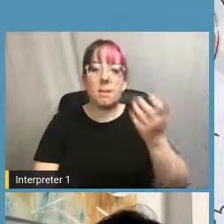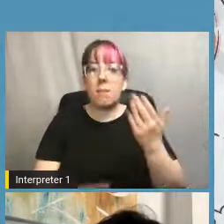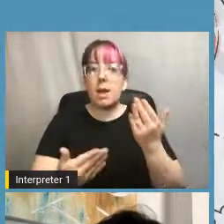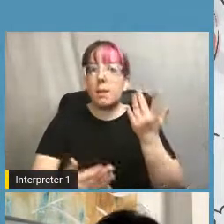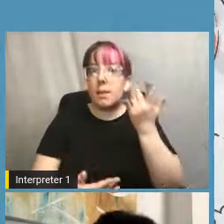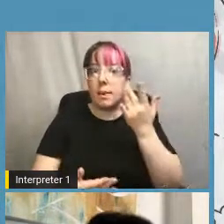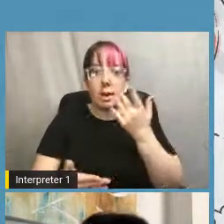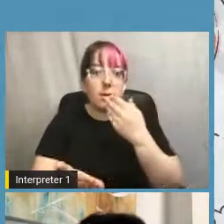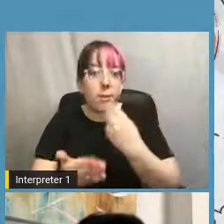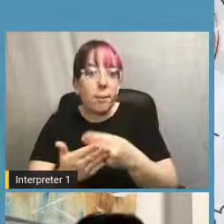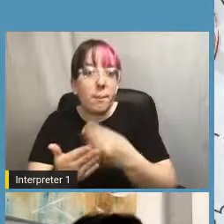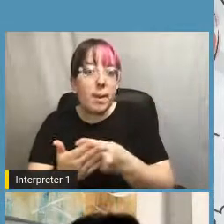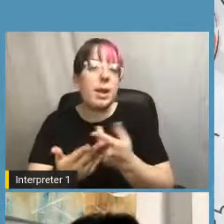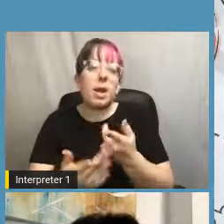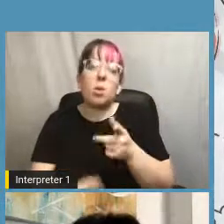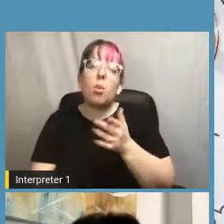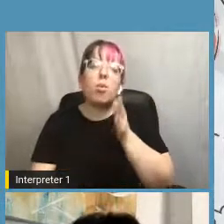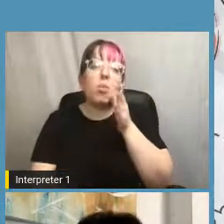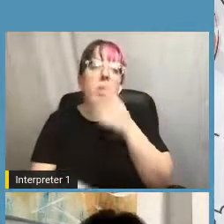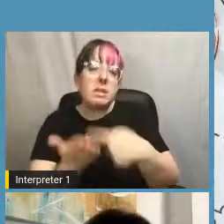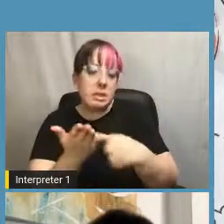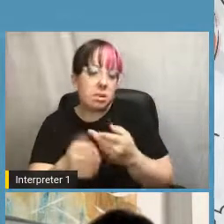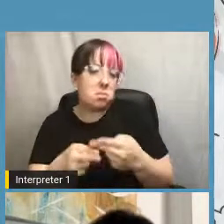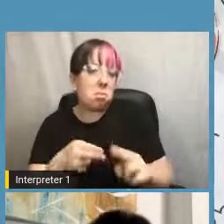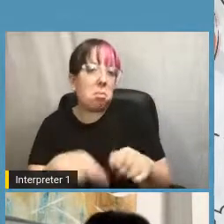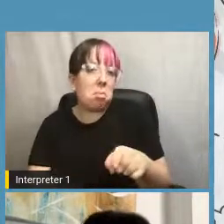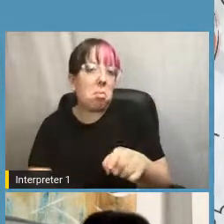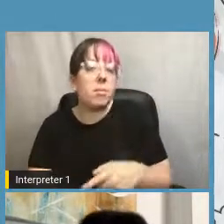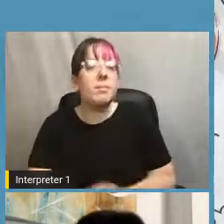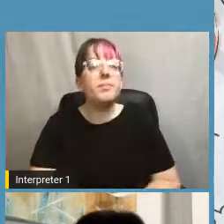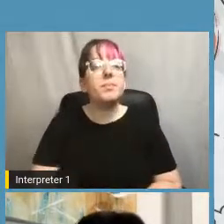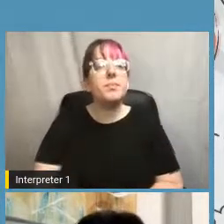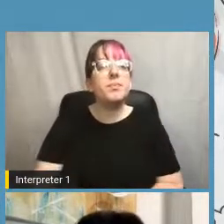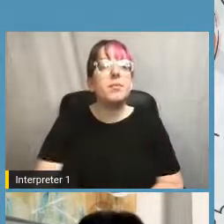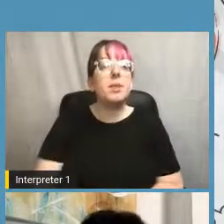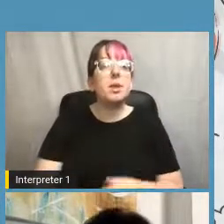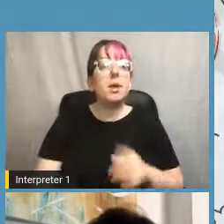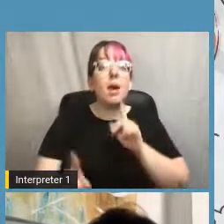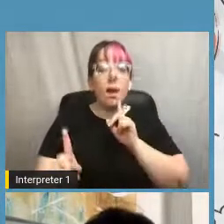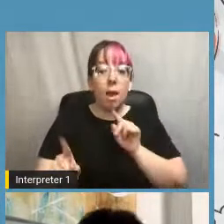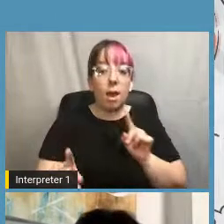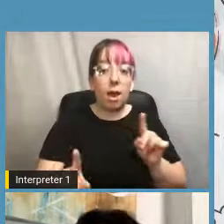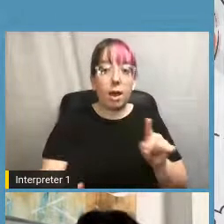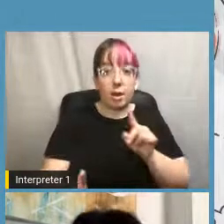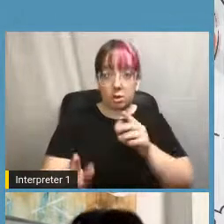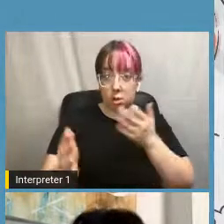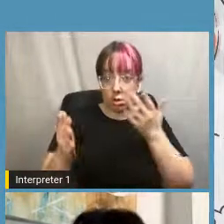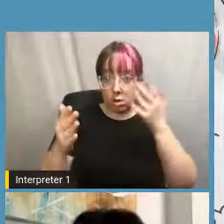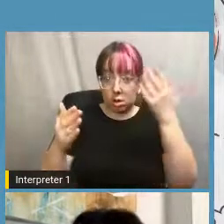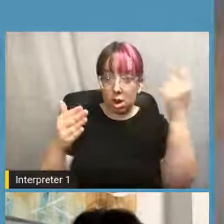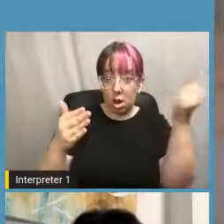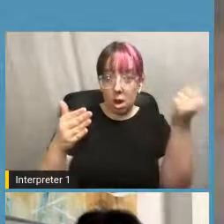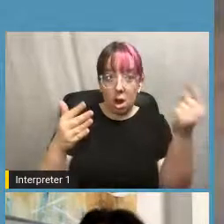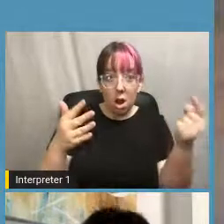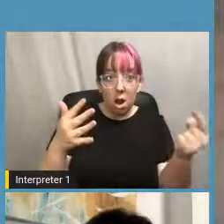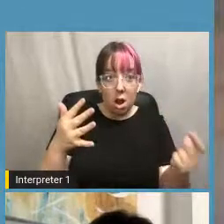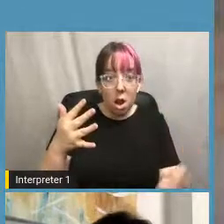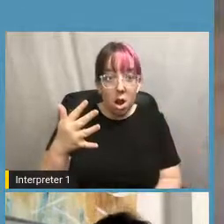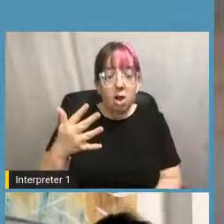will cover in a bit. So that's before you begin. Once you have the answers to all of these things, that's when you can move